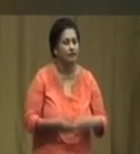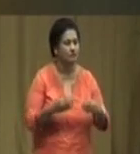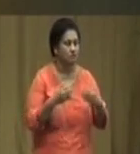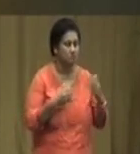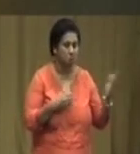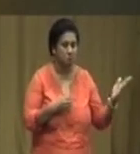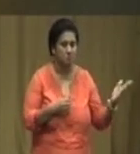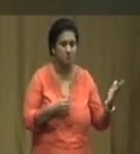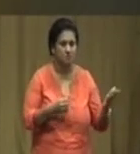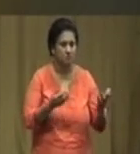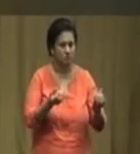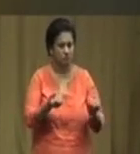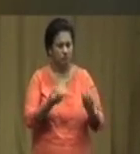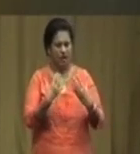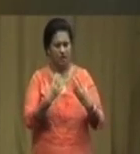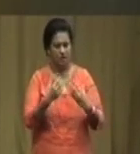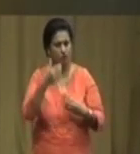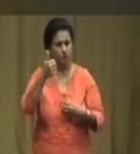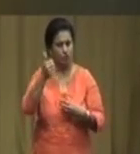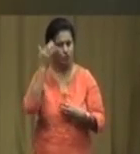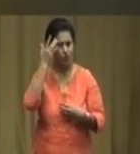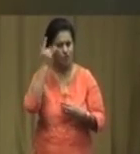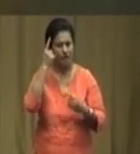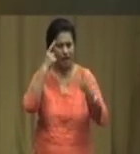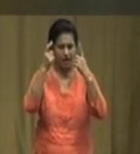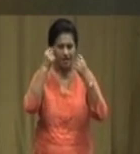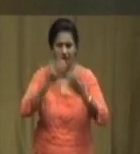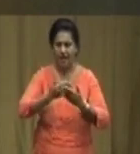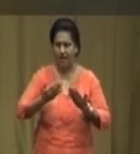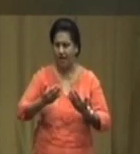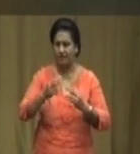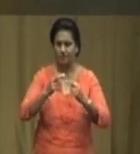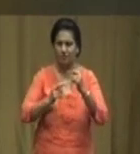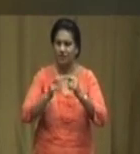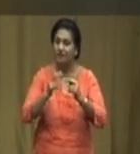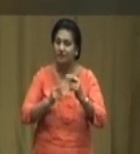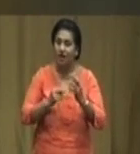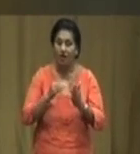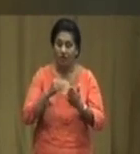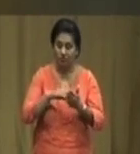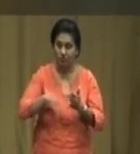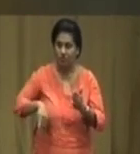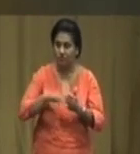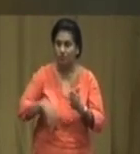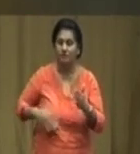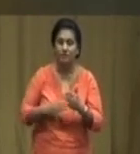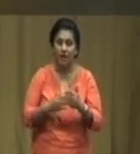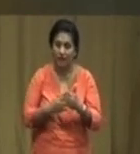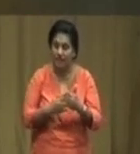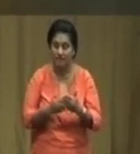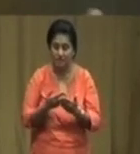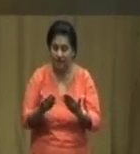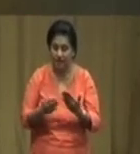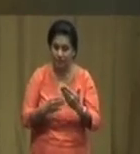really good thoughts here as to how we might be able to do that, breaking down all of those barriers and initial resistances to people would have